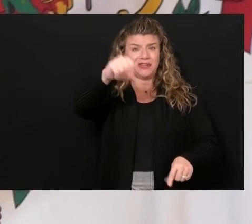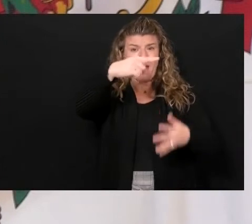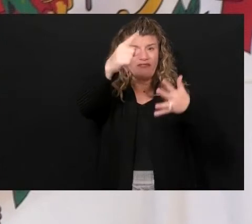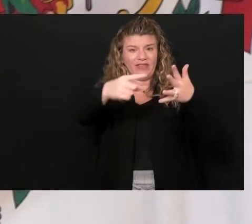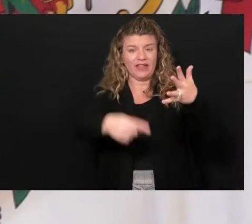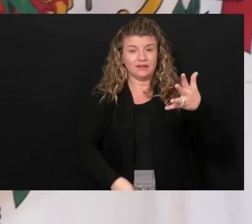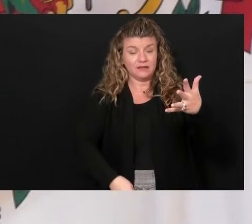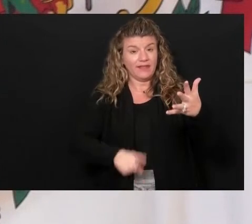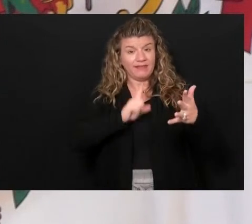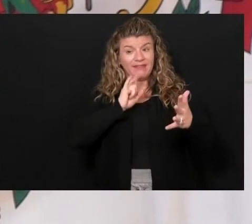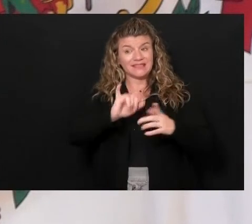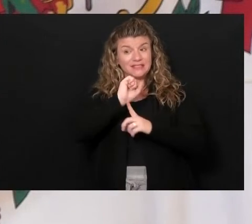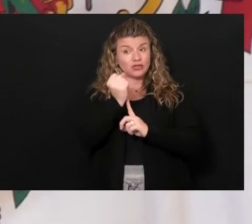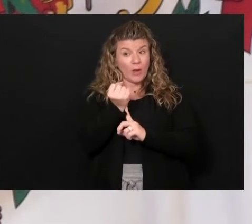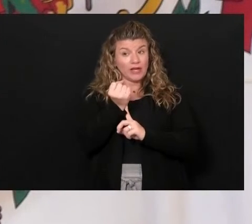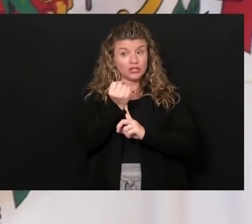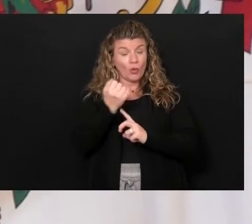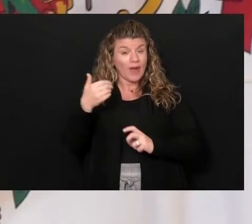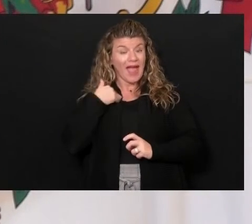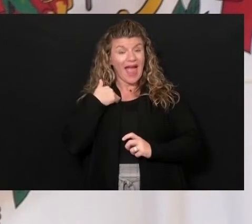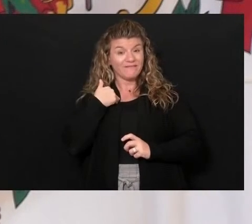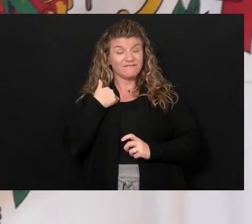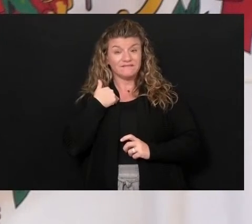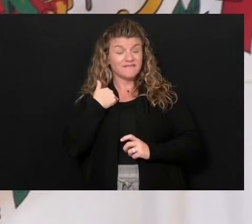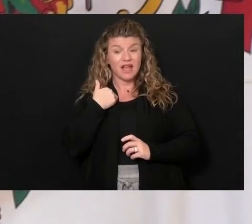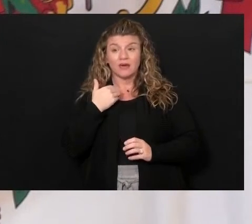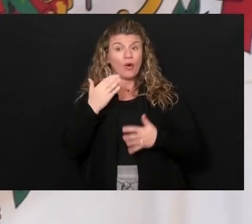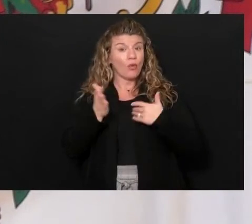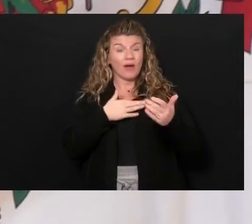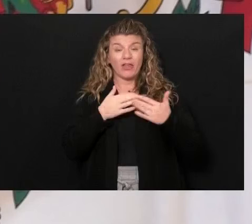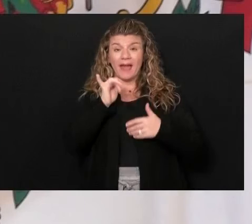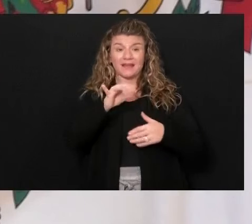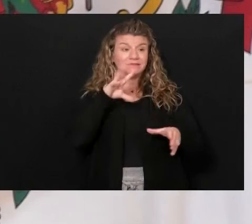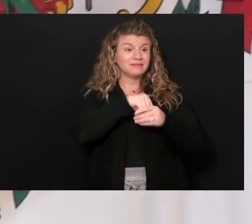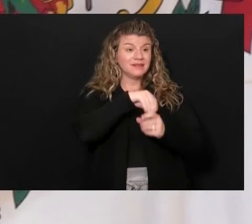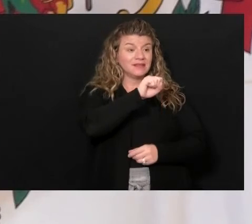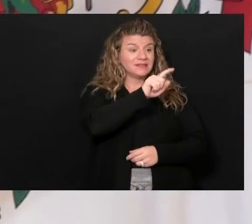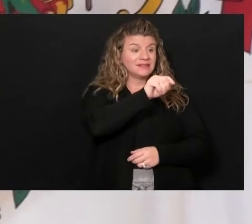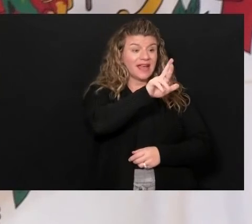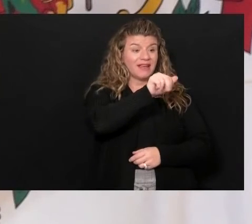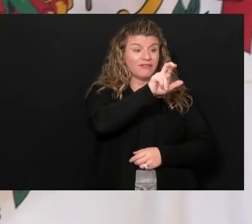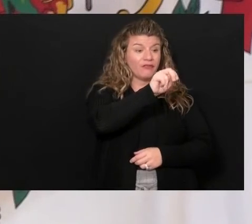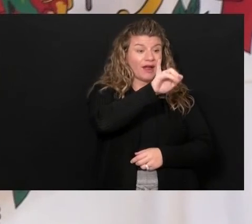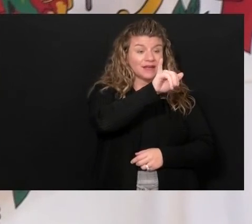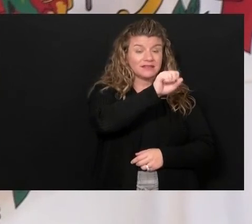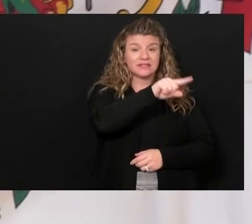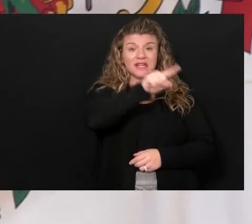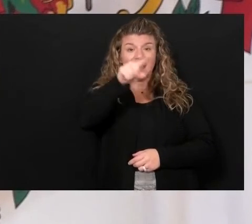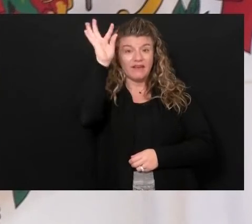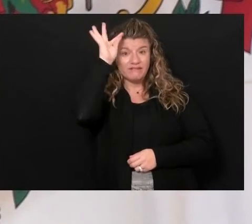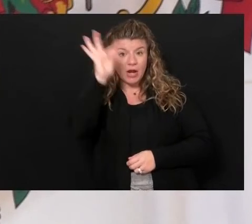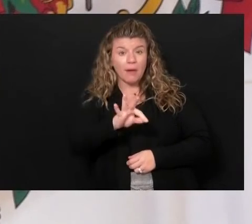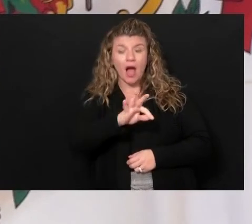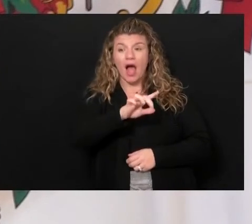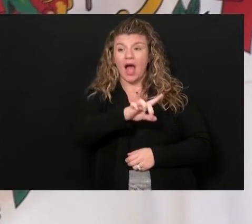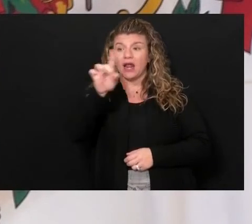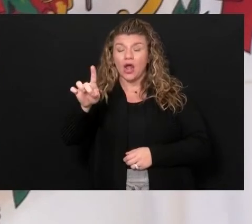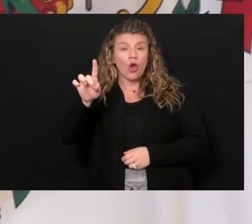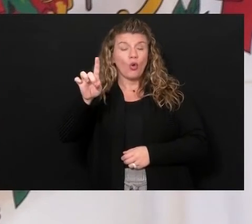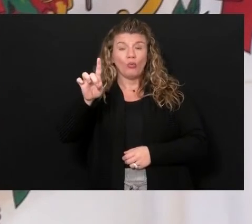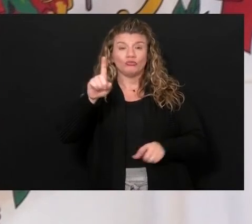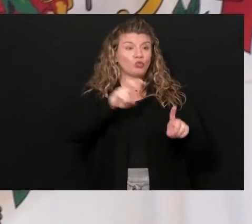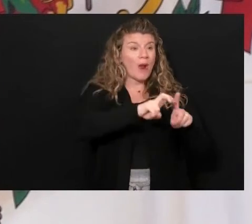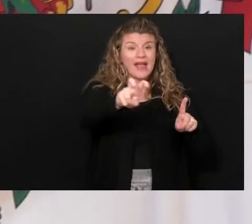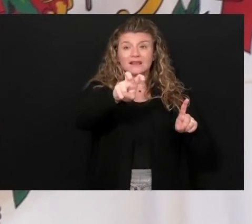situation that we're in, you know, whether it be St. Francis or Fairmont or where, you know, transporting or standing up